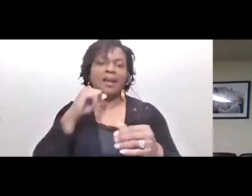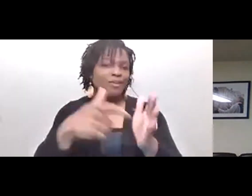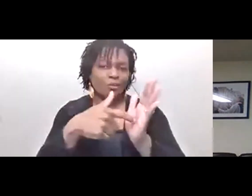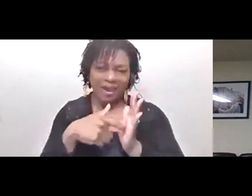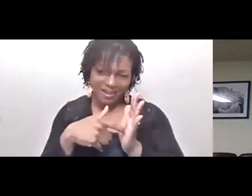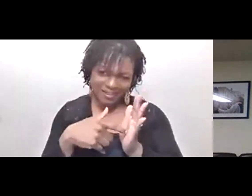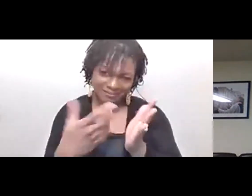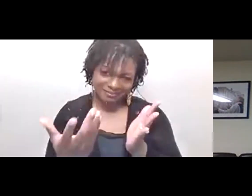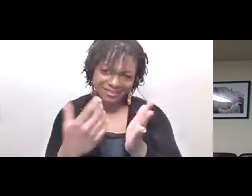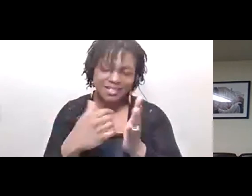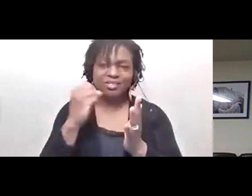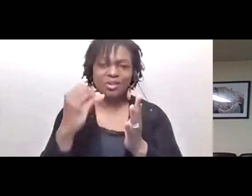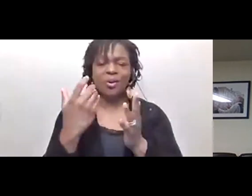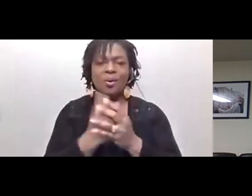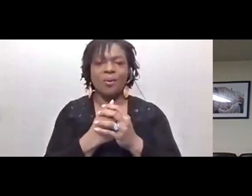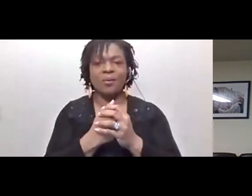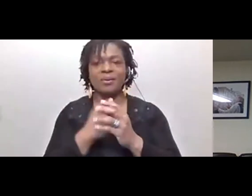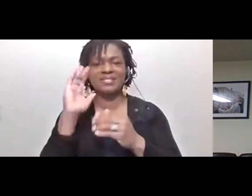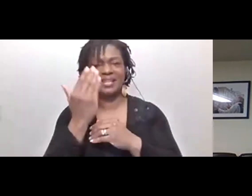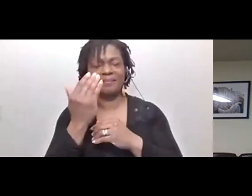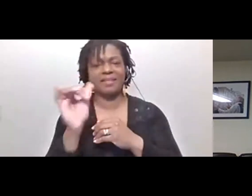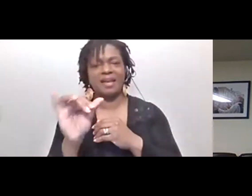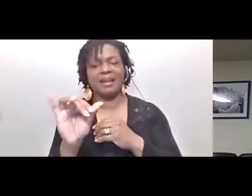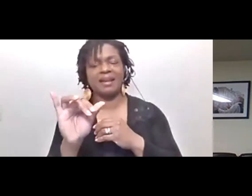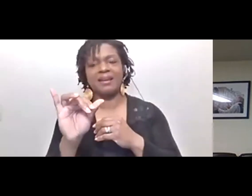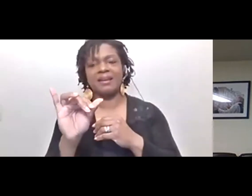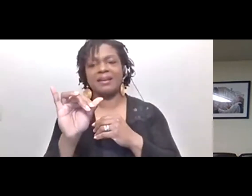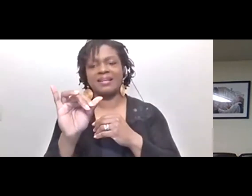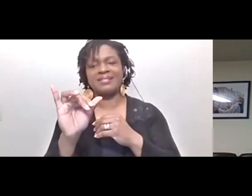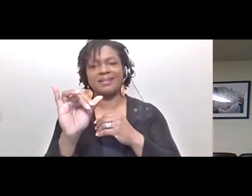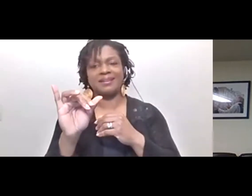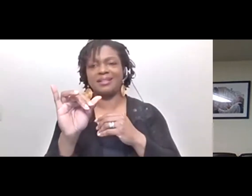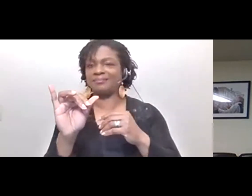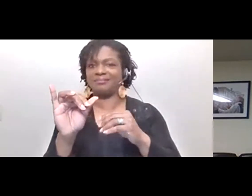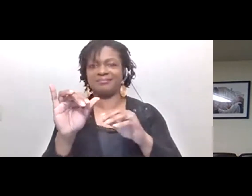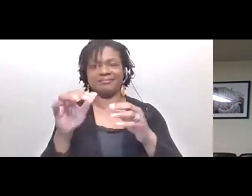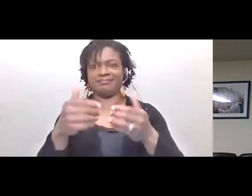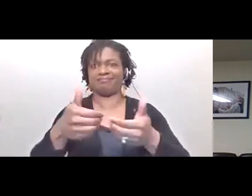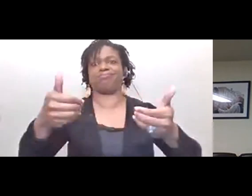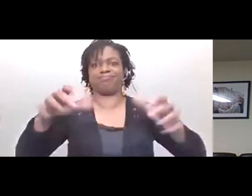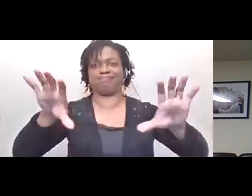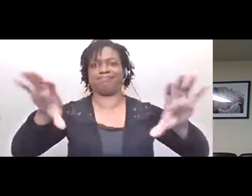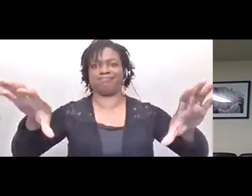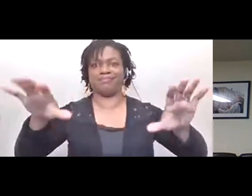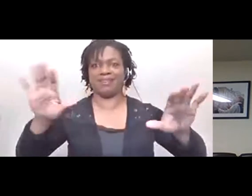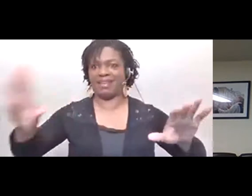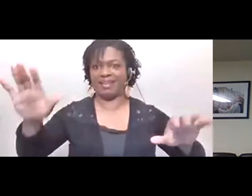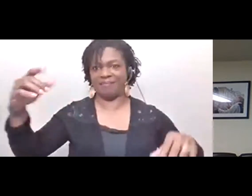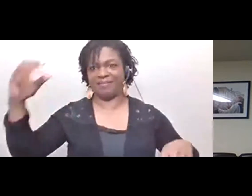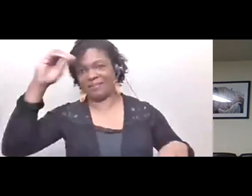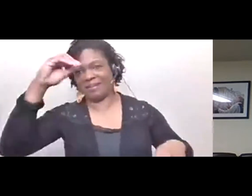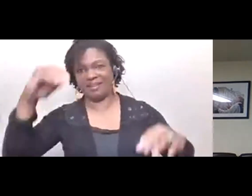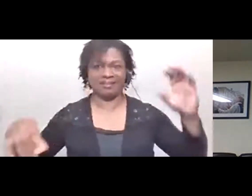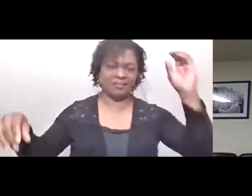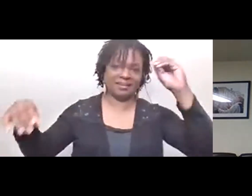So there seems to be a fairly significant rift in between kind of what everybody's agreeing